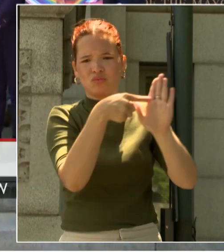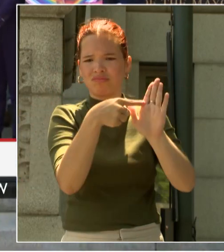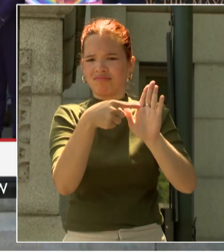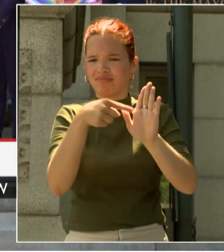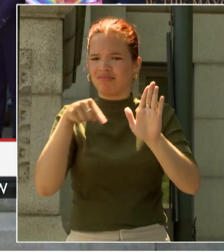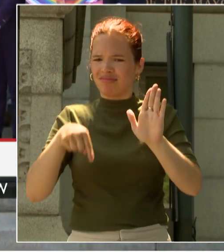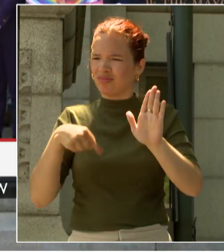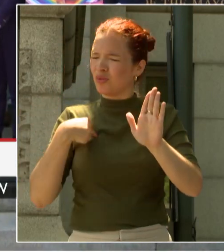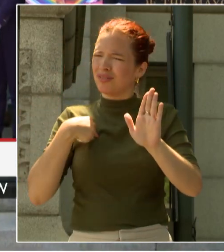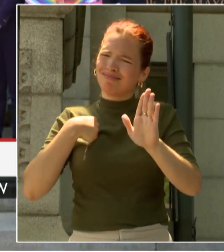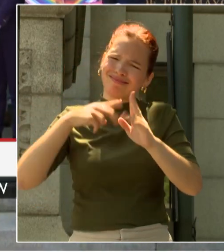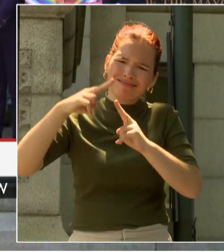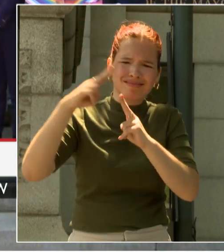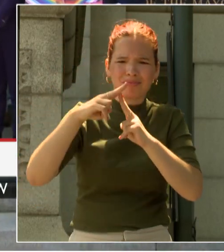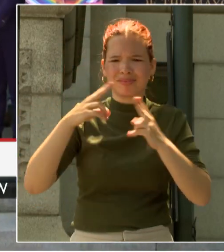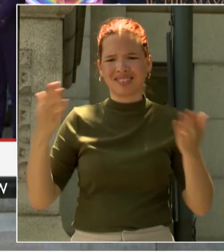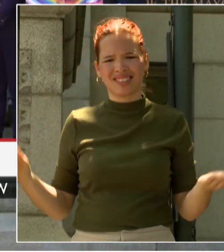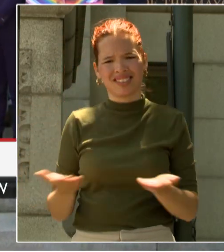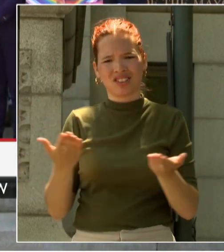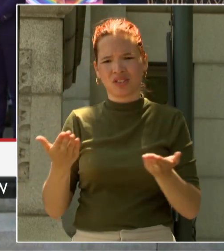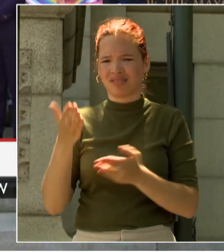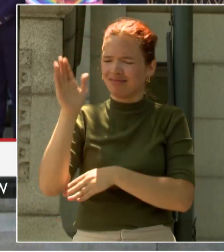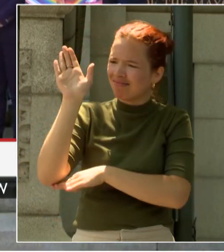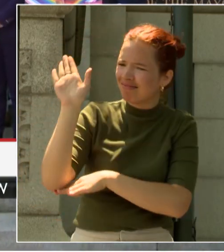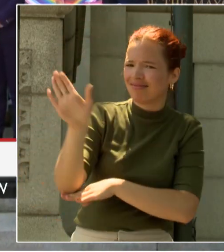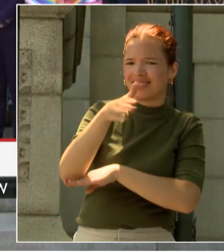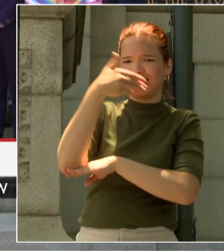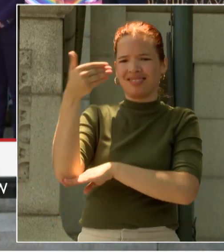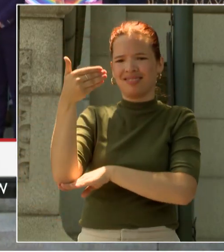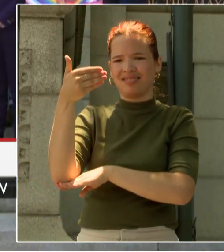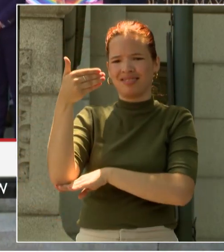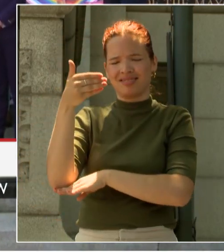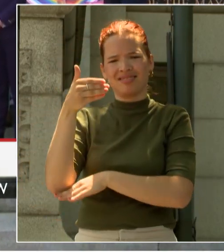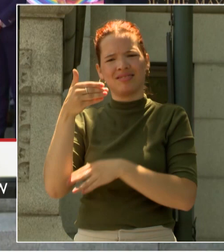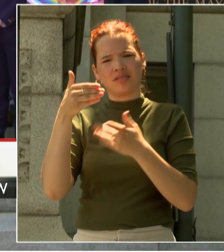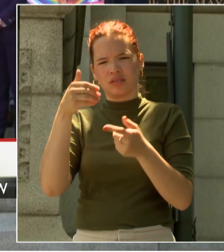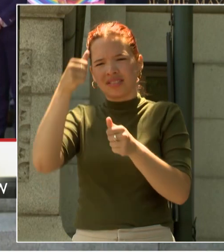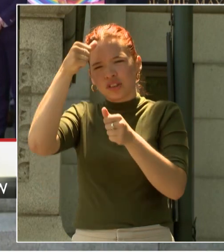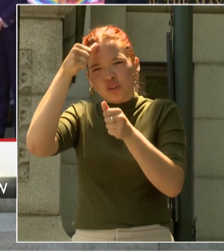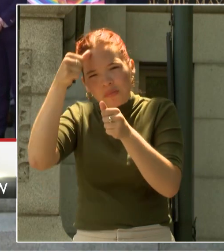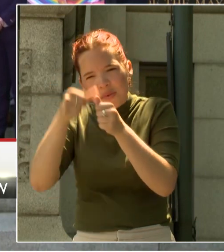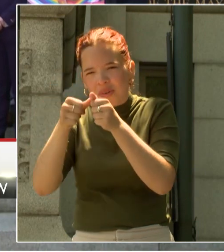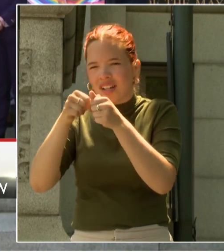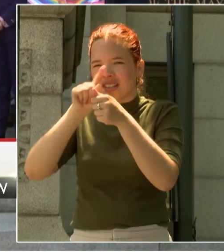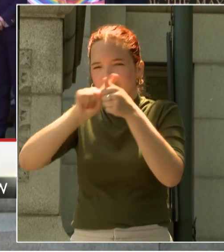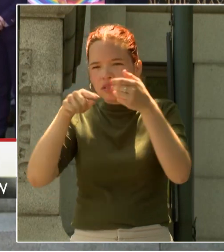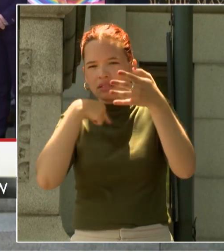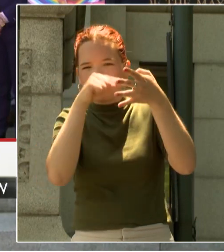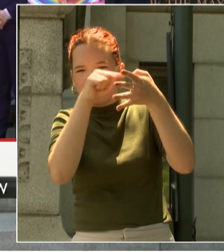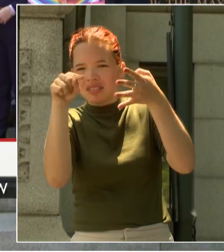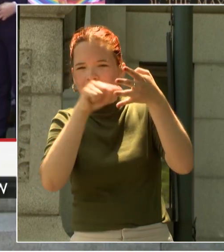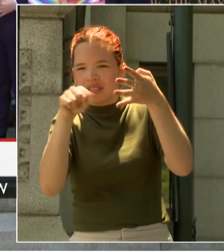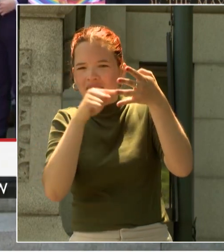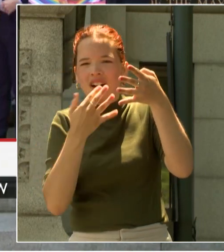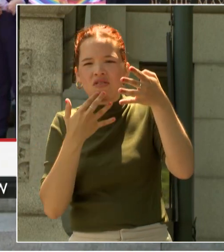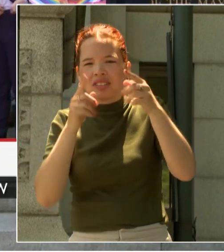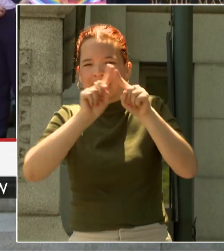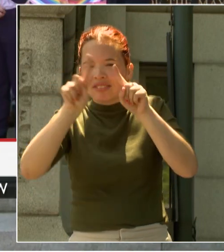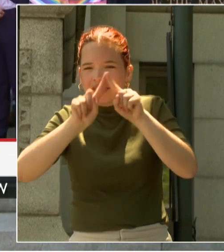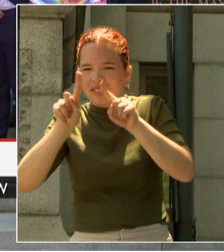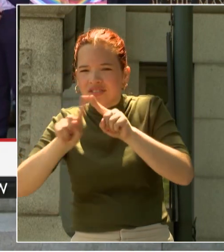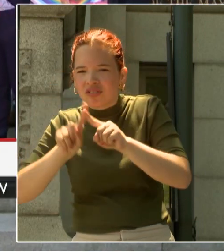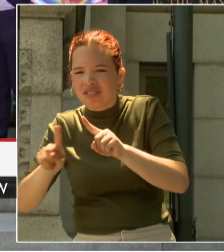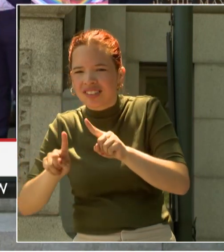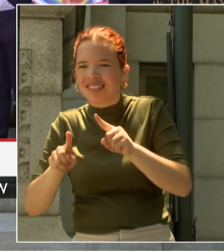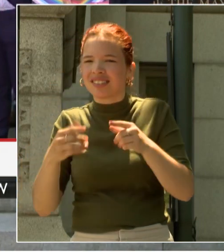The flag reminds me, it reminds all of us that every color, every shape, every shade has a unique